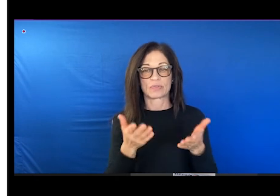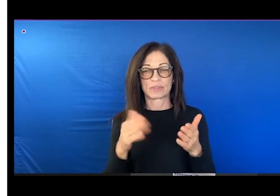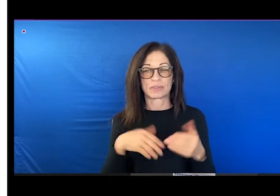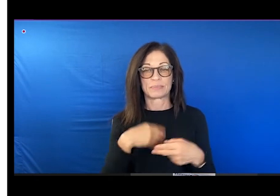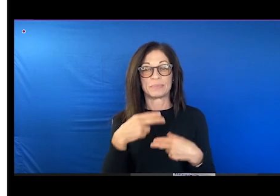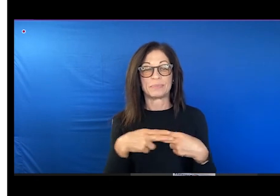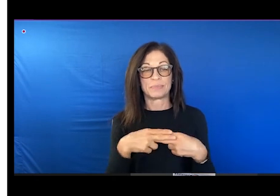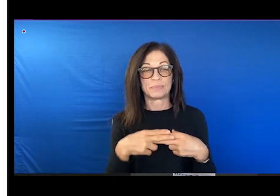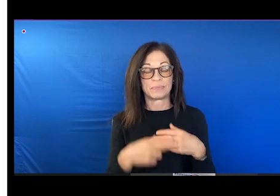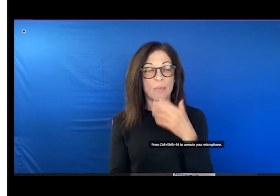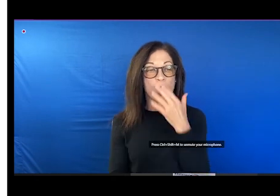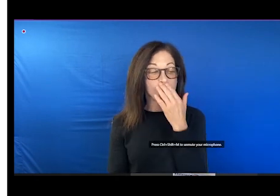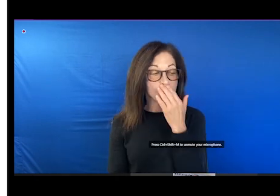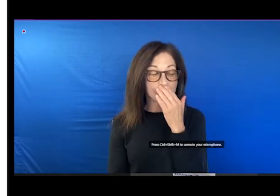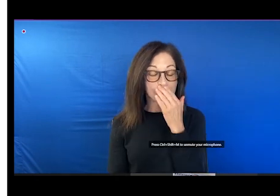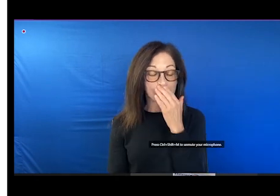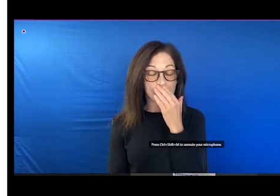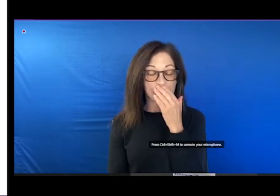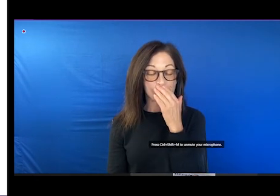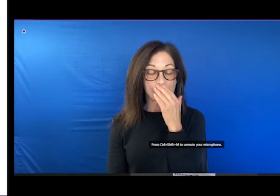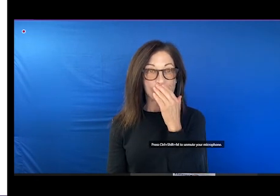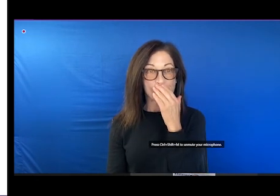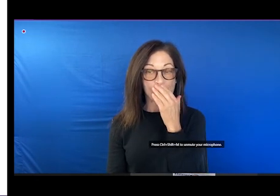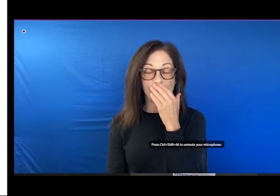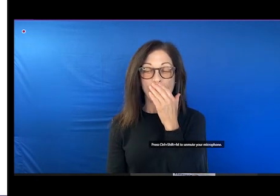a service. Next slide, please.